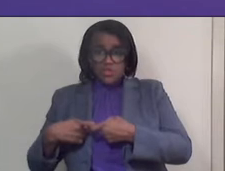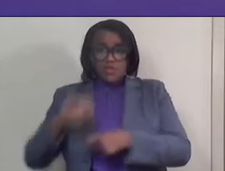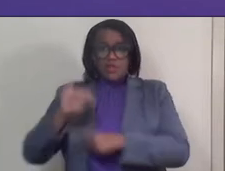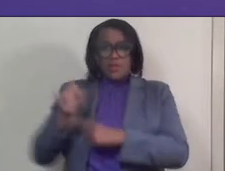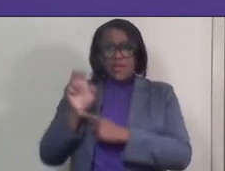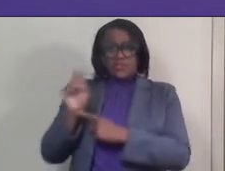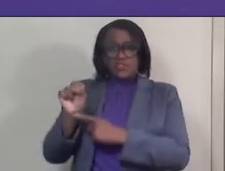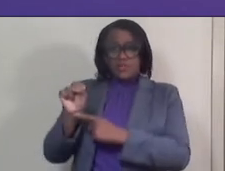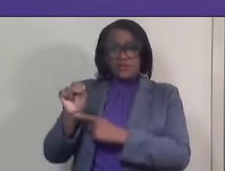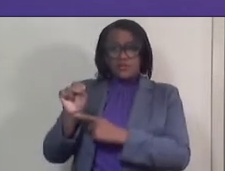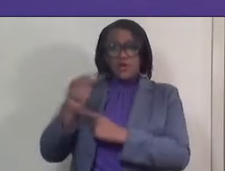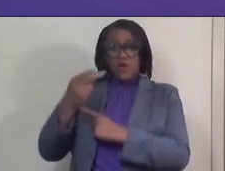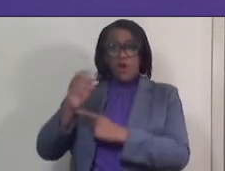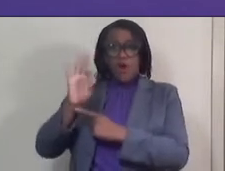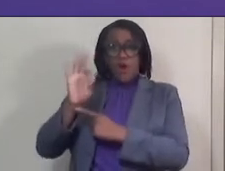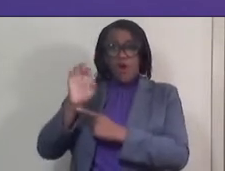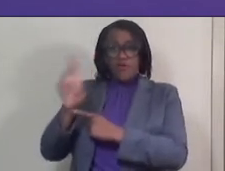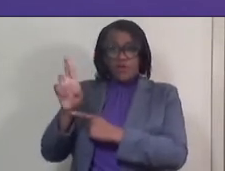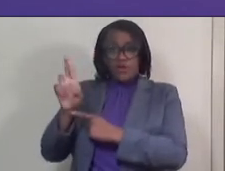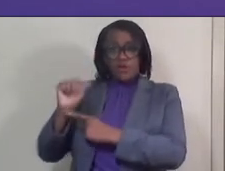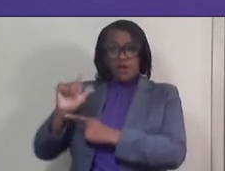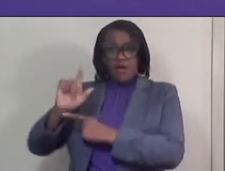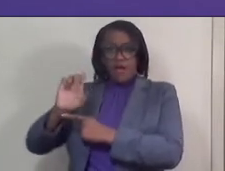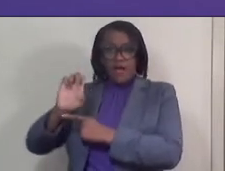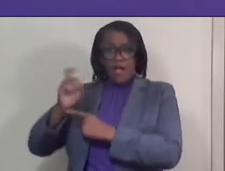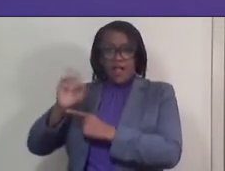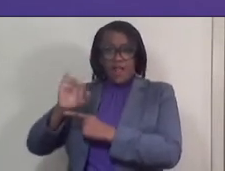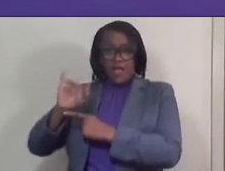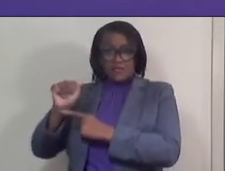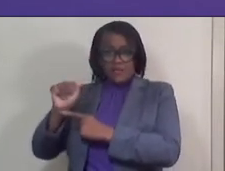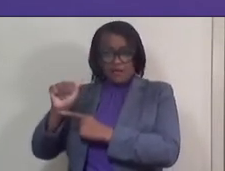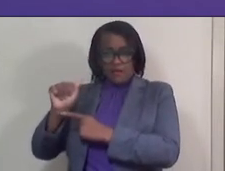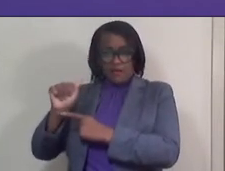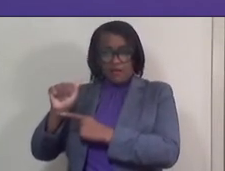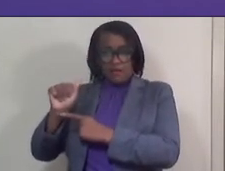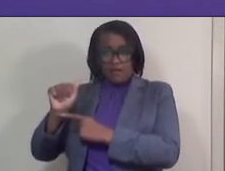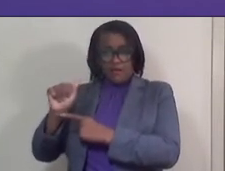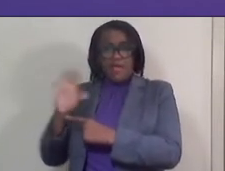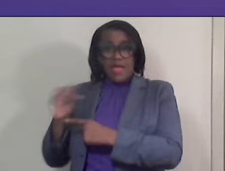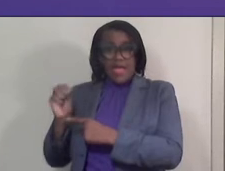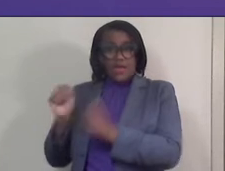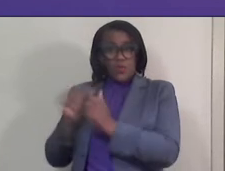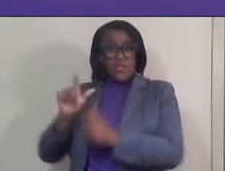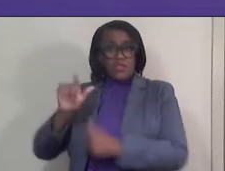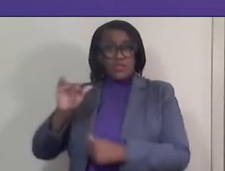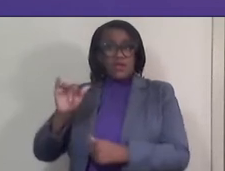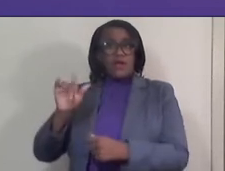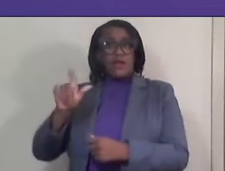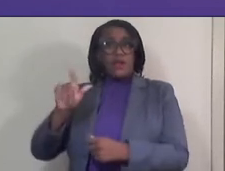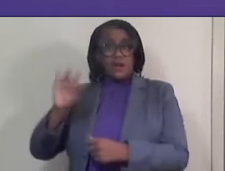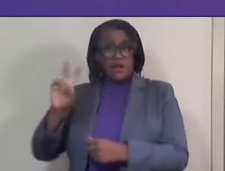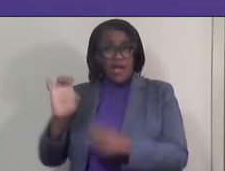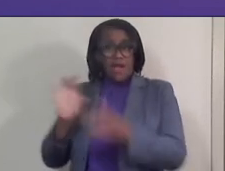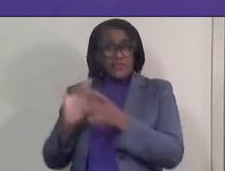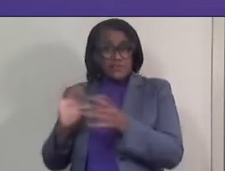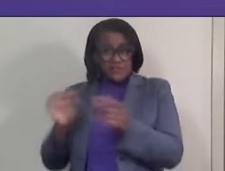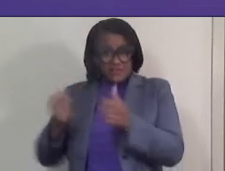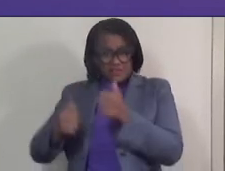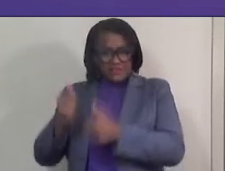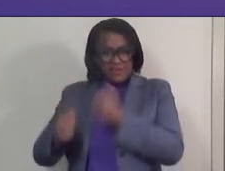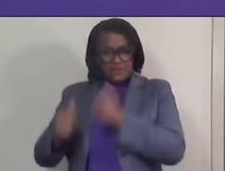Hofer, Alexia Vetia Rubio, and with live text translation by Kacha